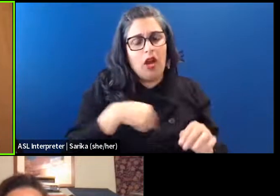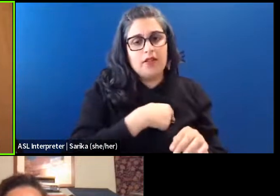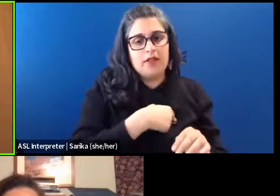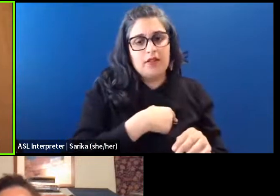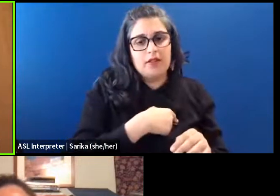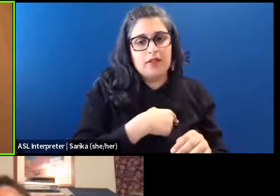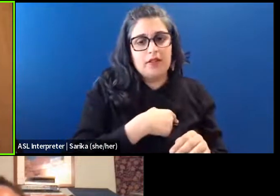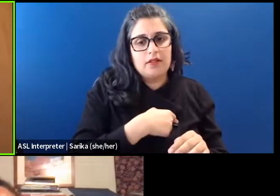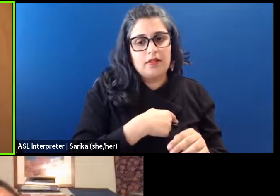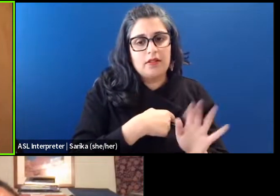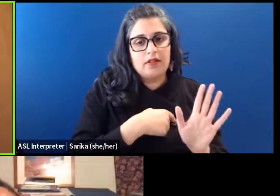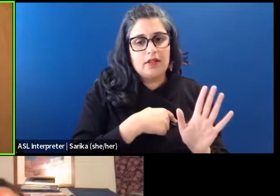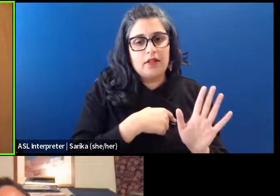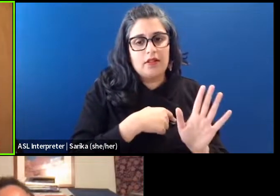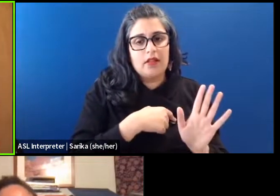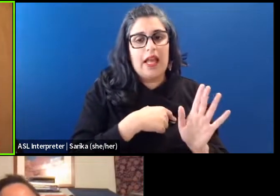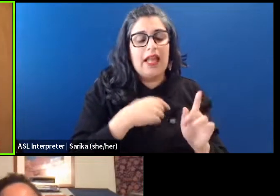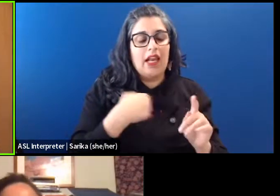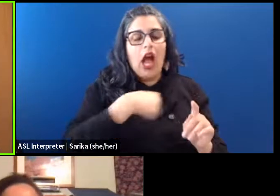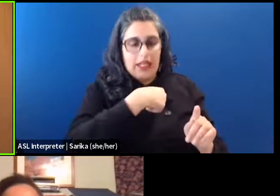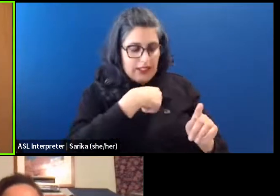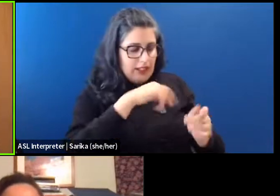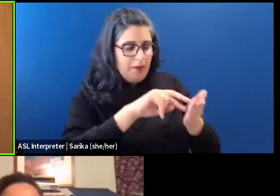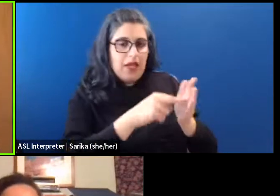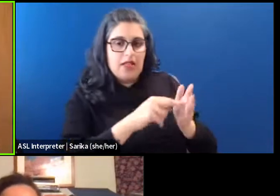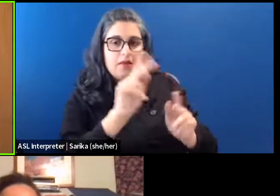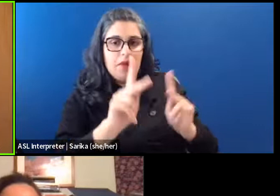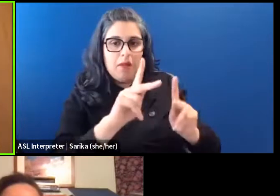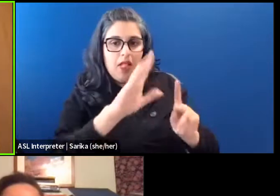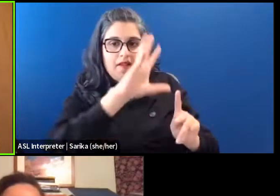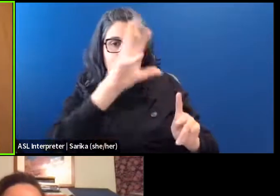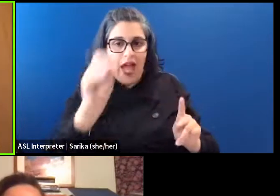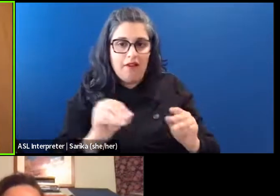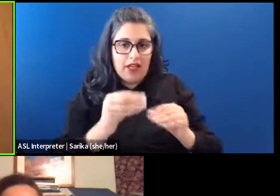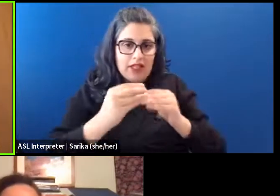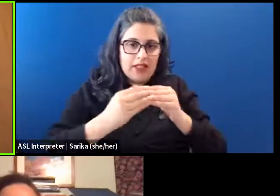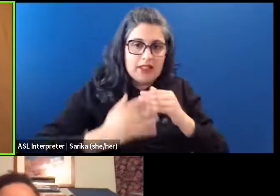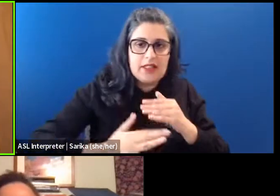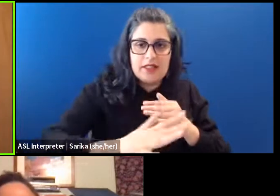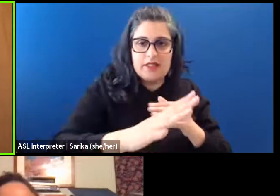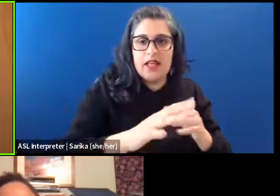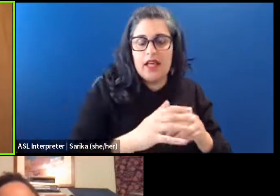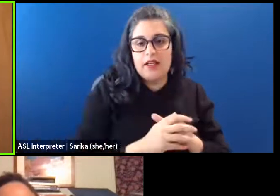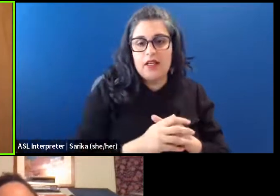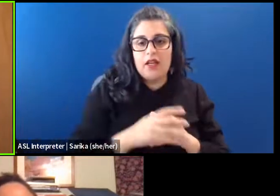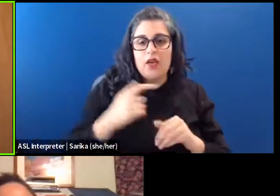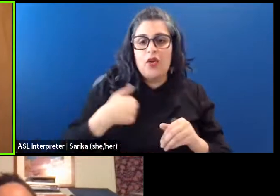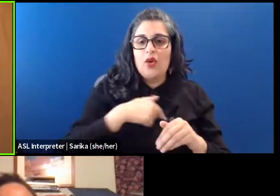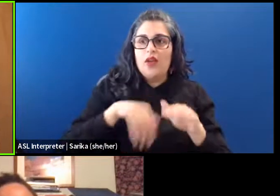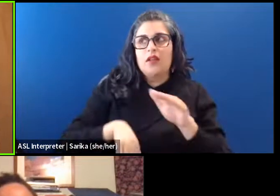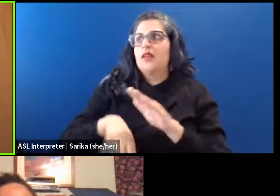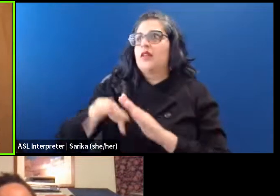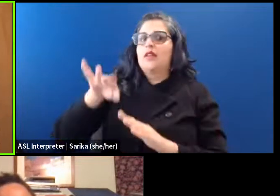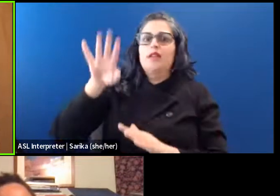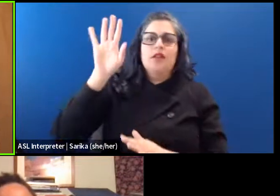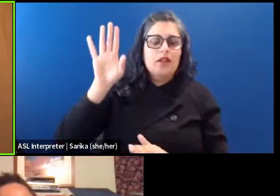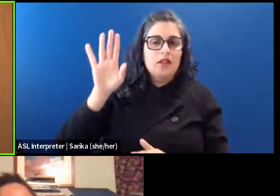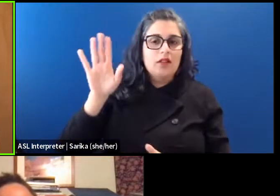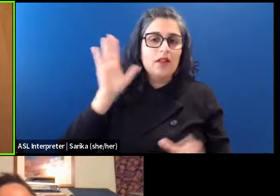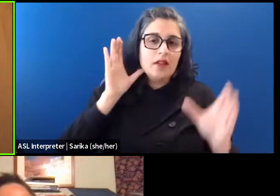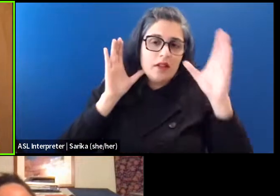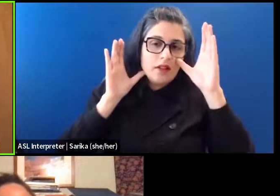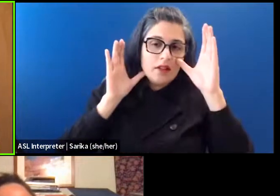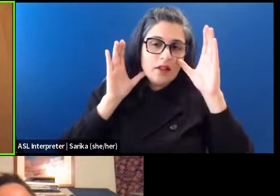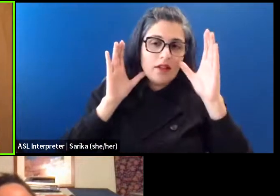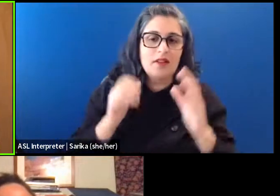that, I mean people of African descent broadly, that, you know, we came of age hearing songs like